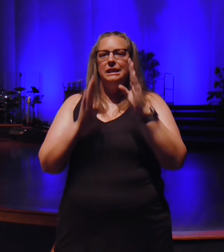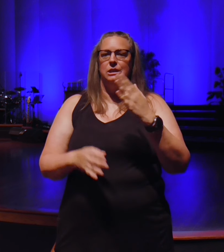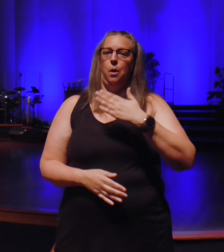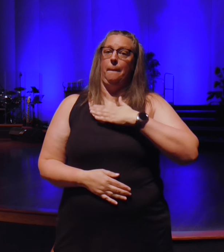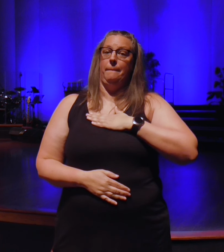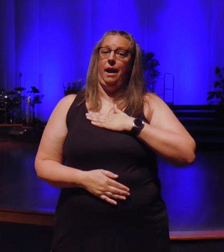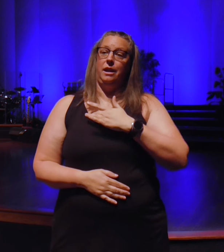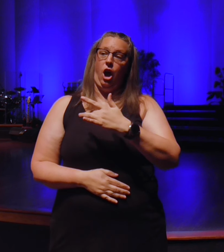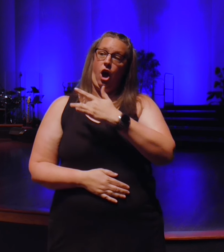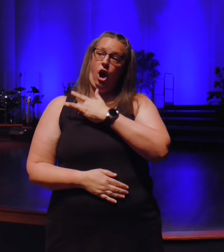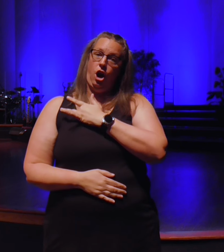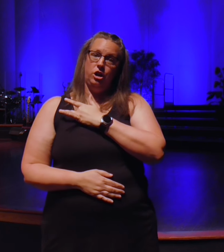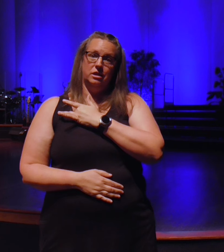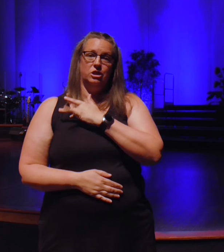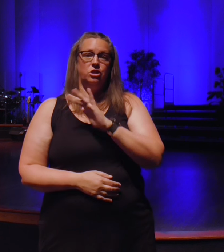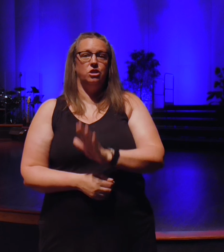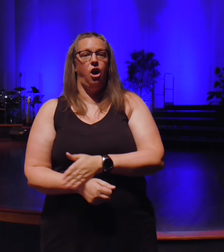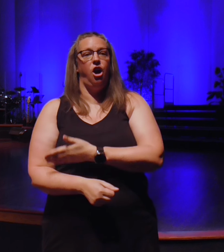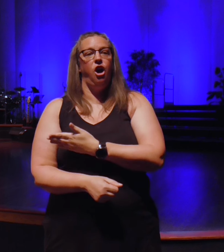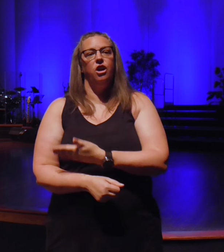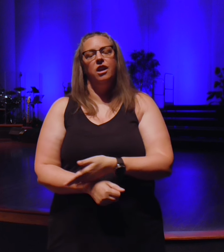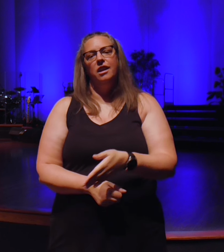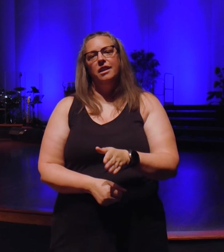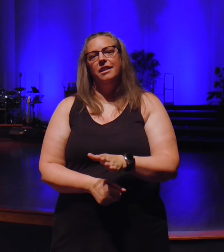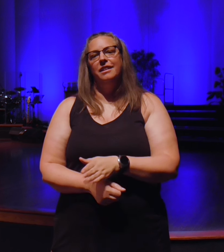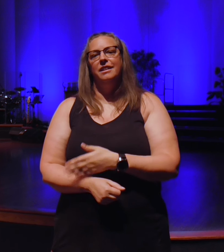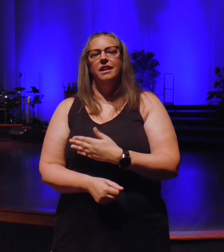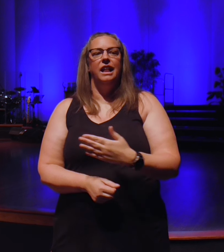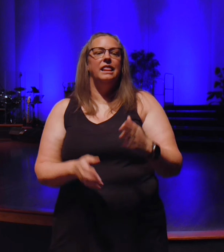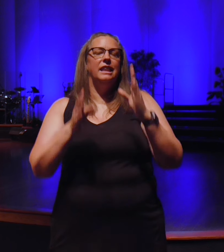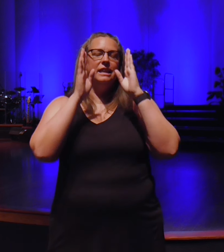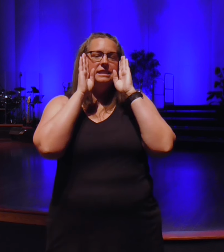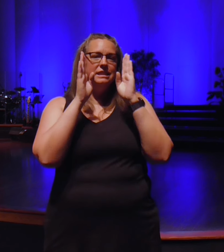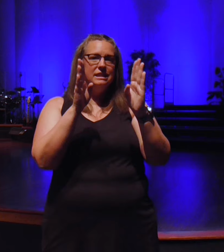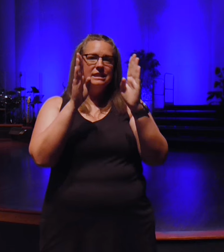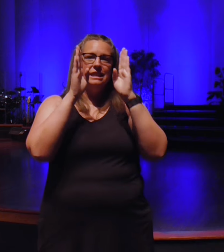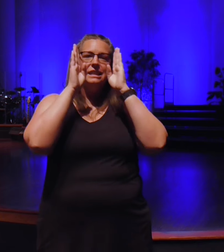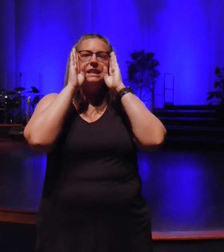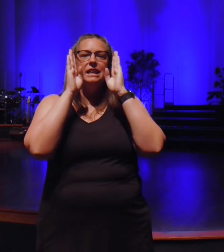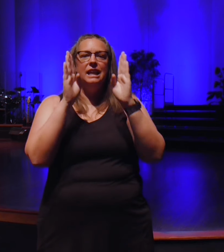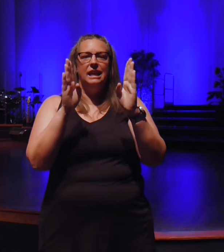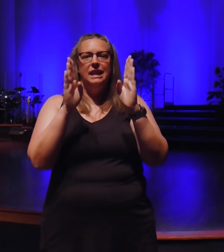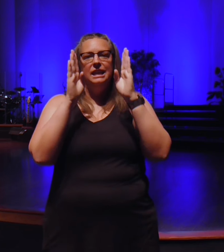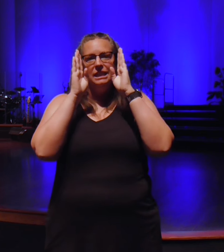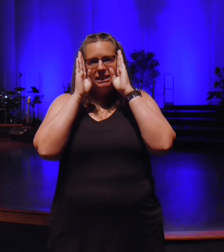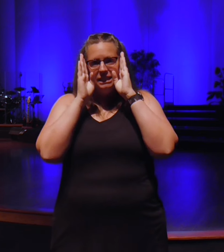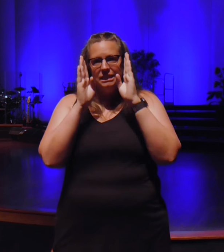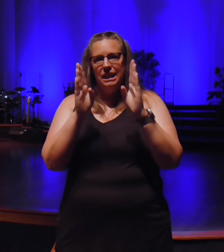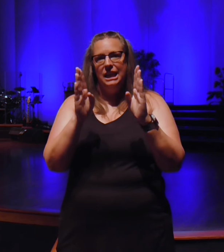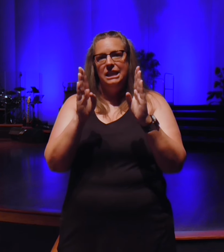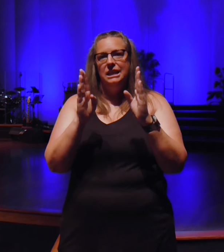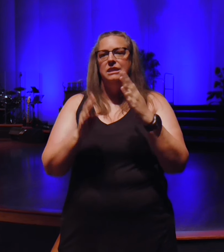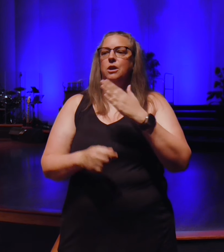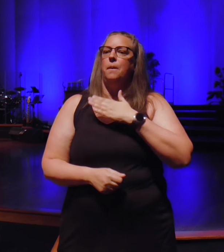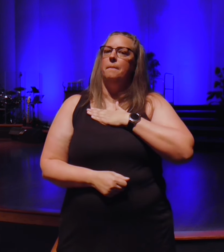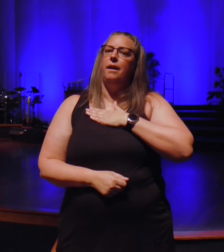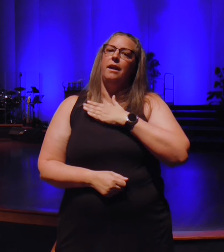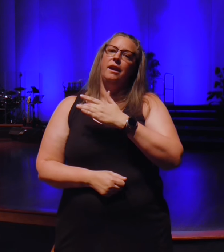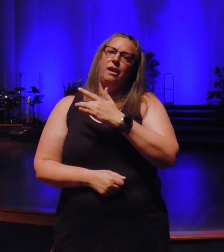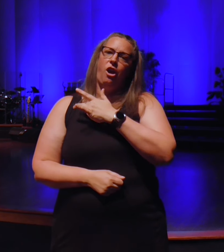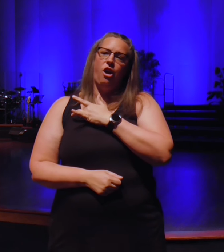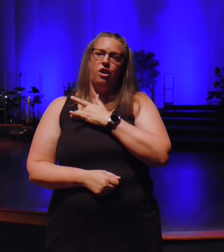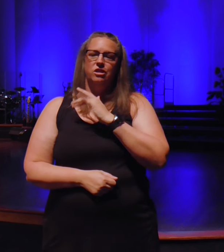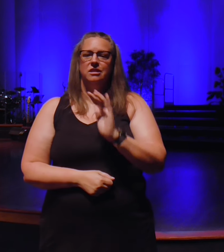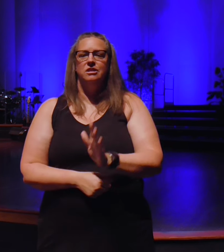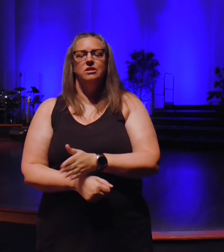to my heart song. Listen, listen, listen to